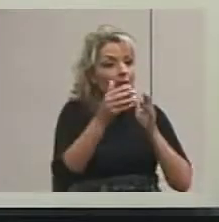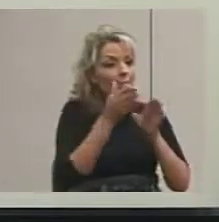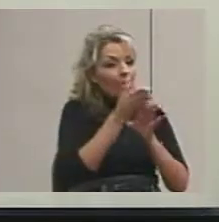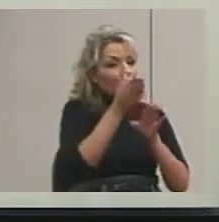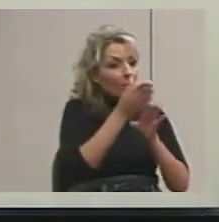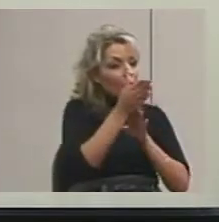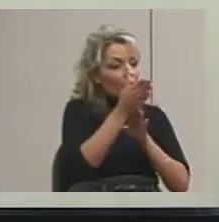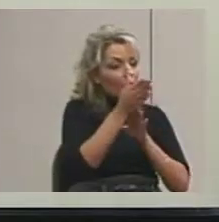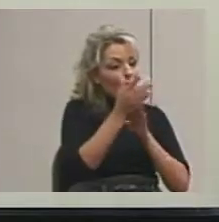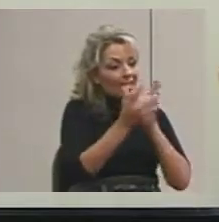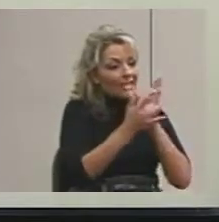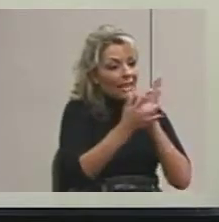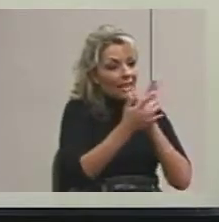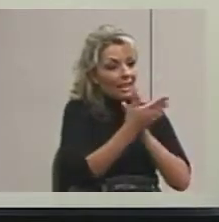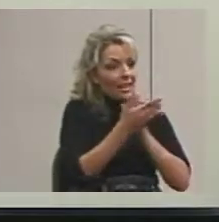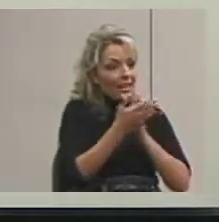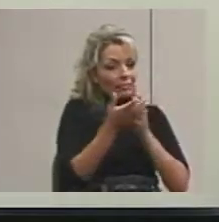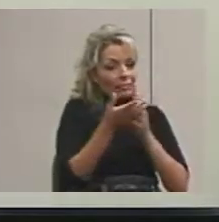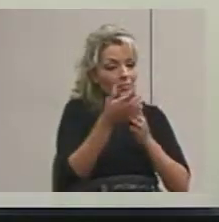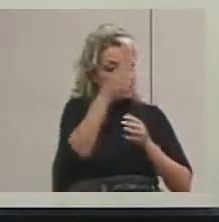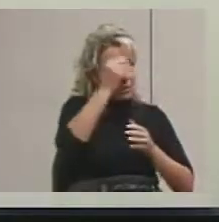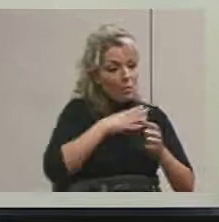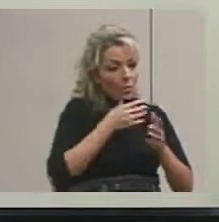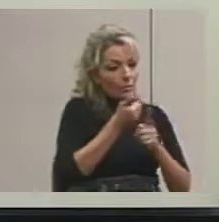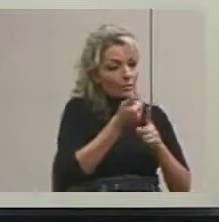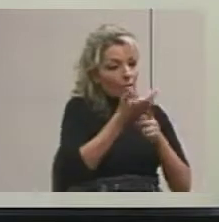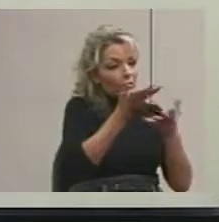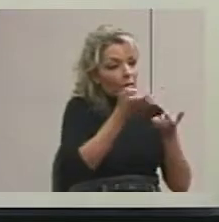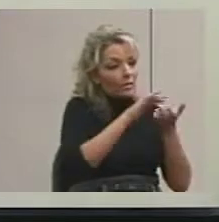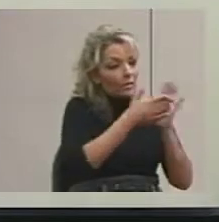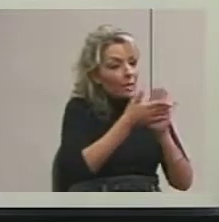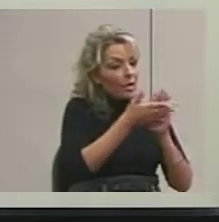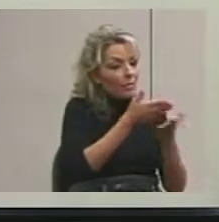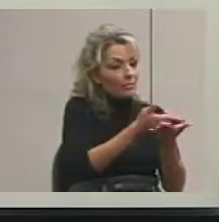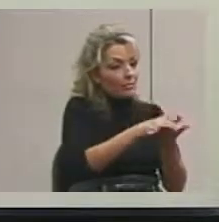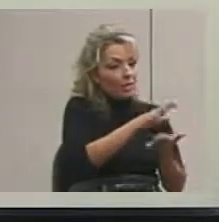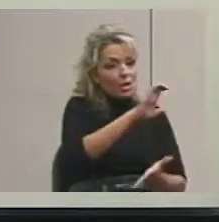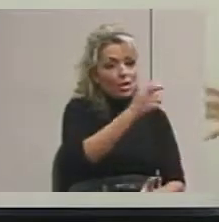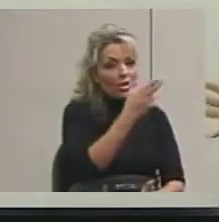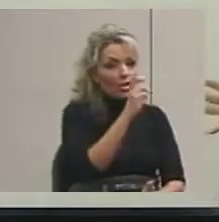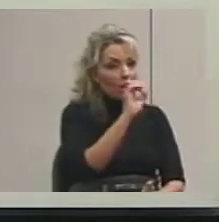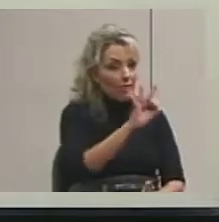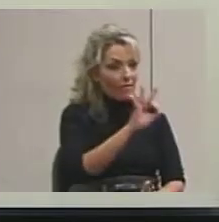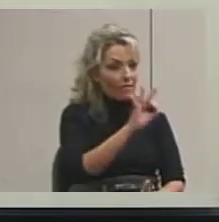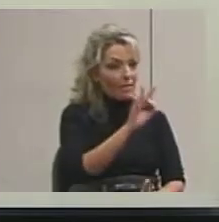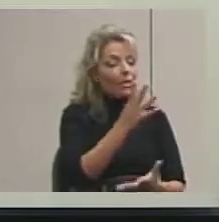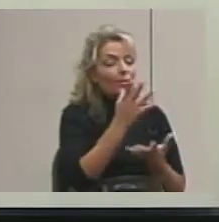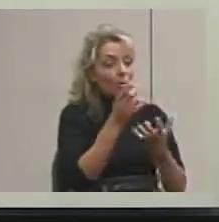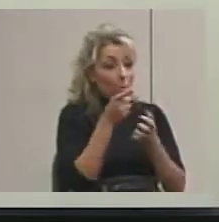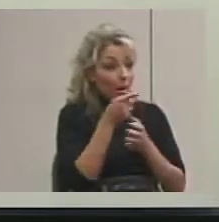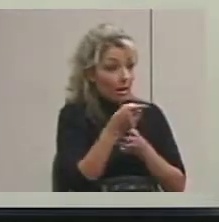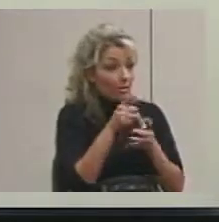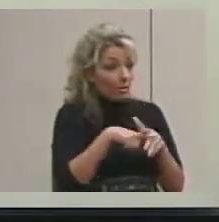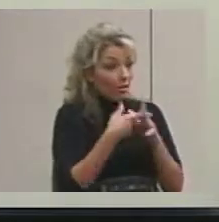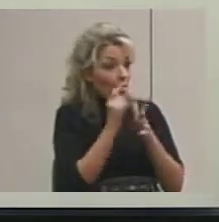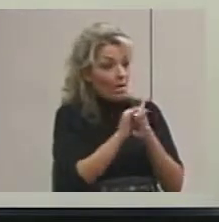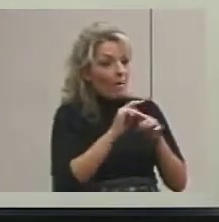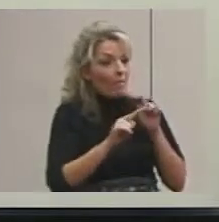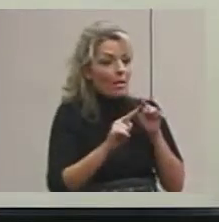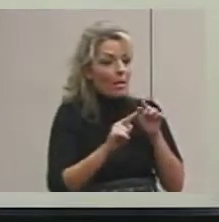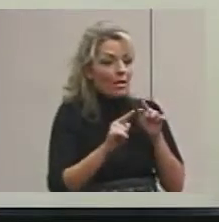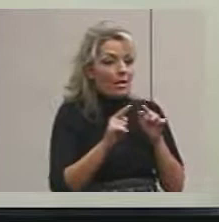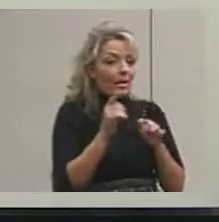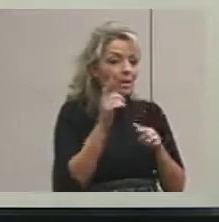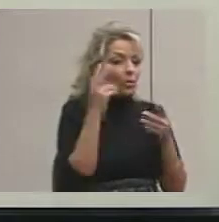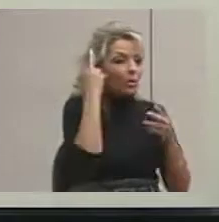high school has, where he wants to be a chef, and we would like to get him into that, but then we found out you couldn't do that if you didn't have